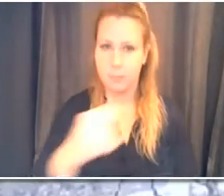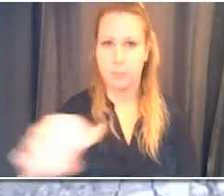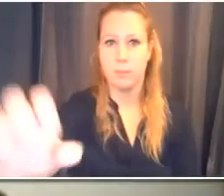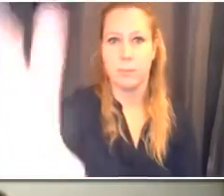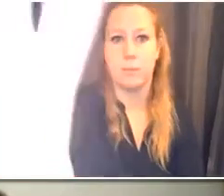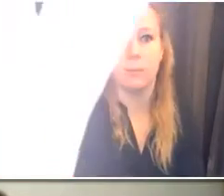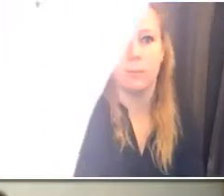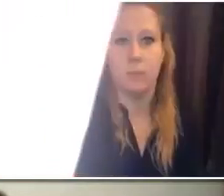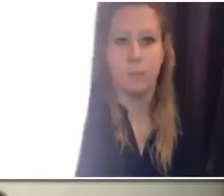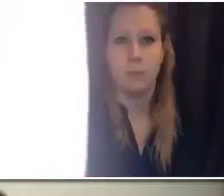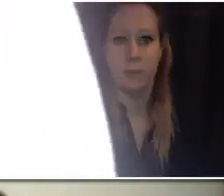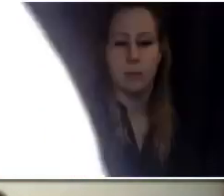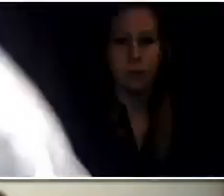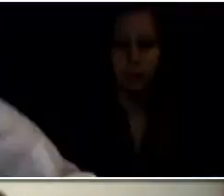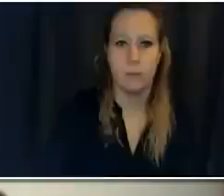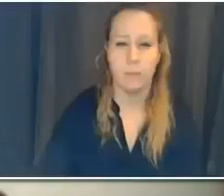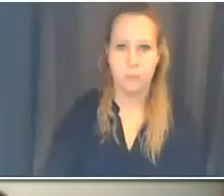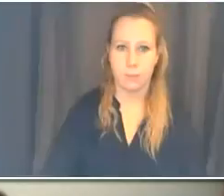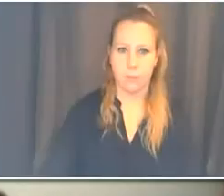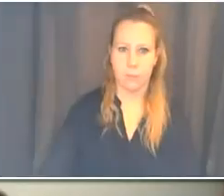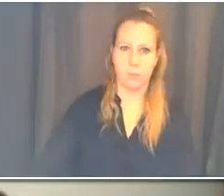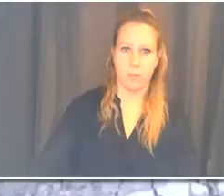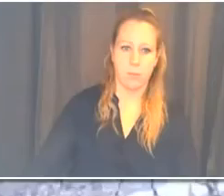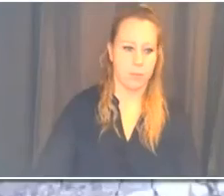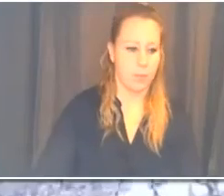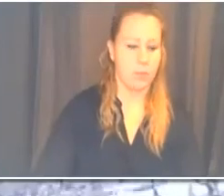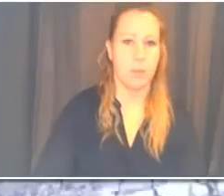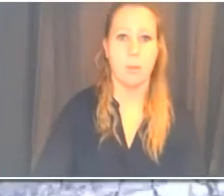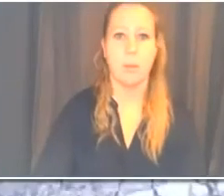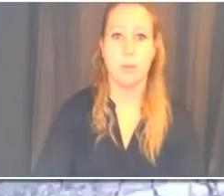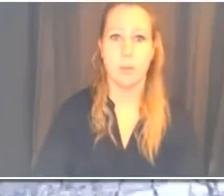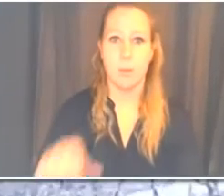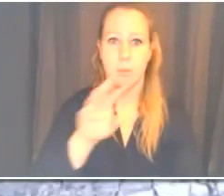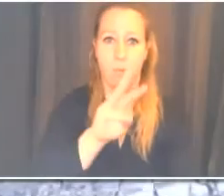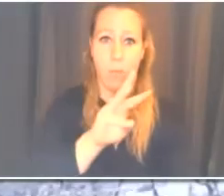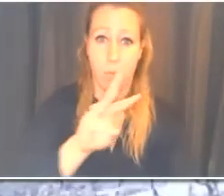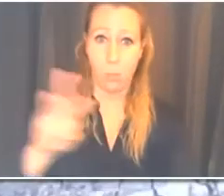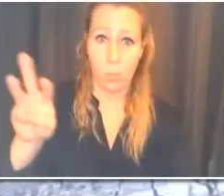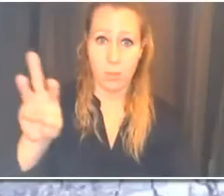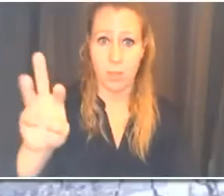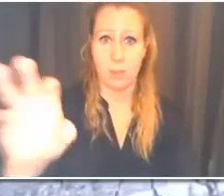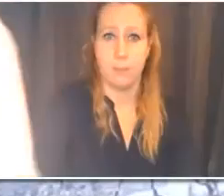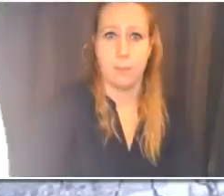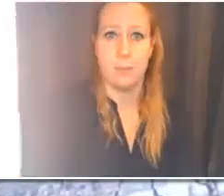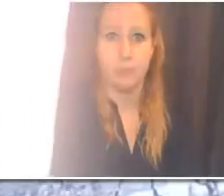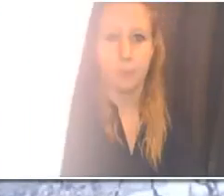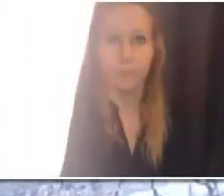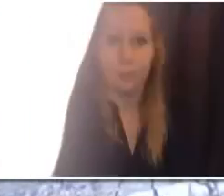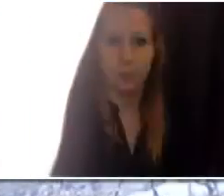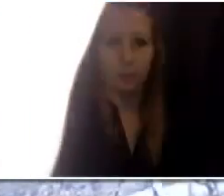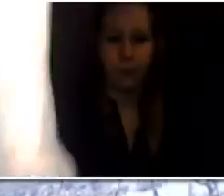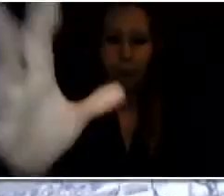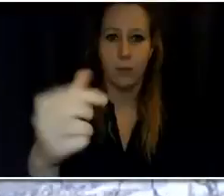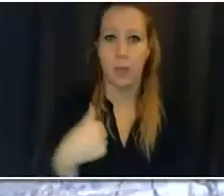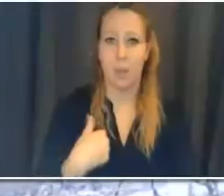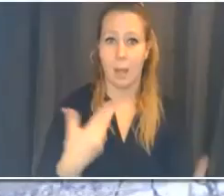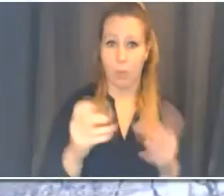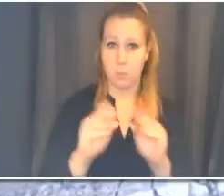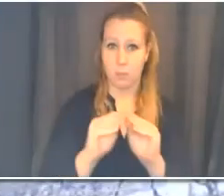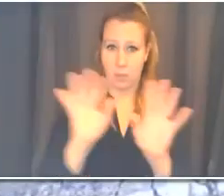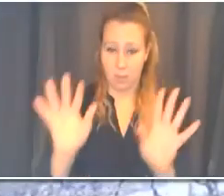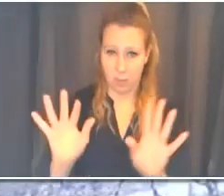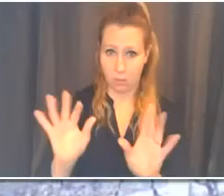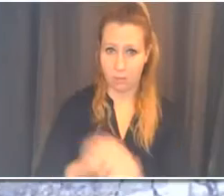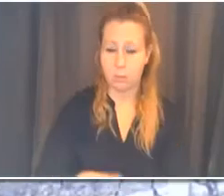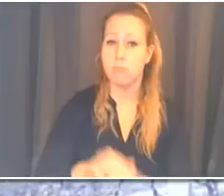nyc.gov NC hope um and and they can find our our our numbers there as well or they